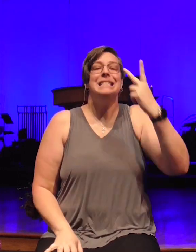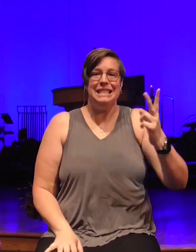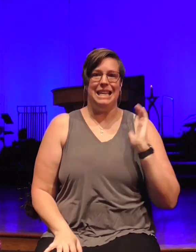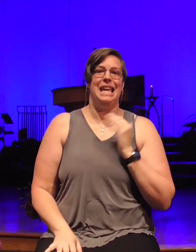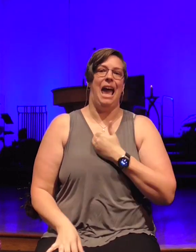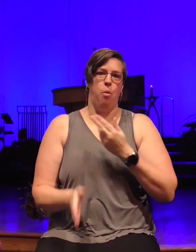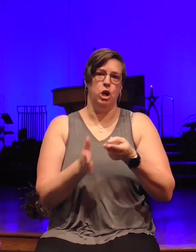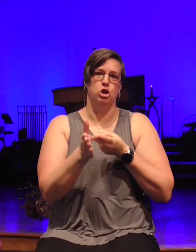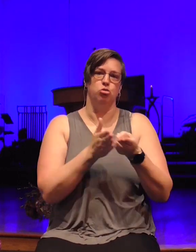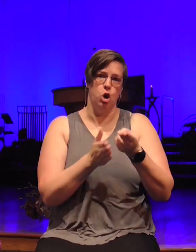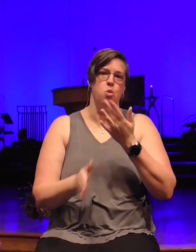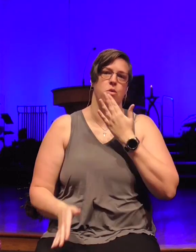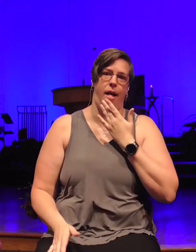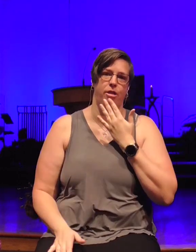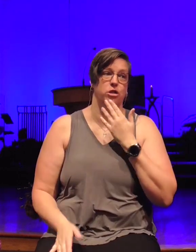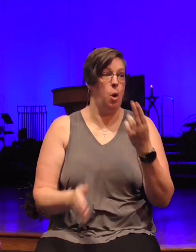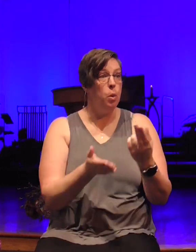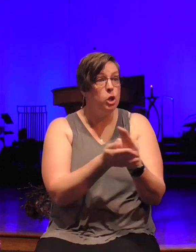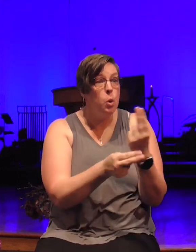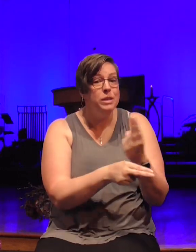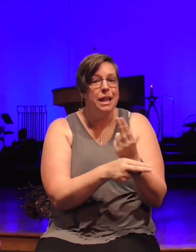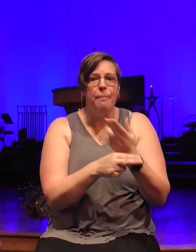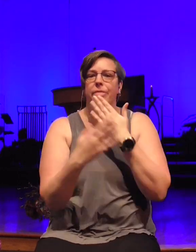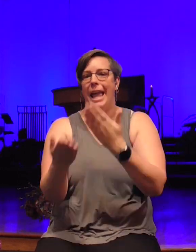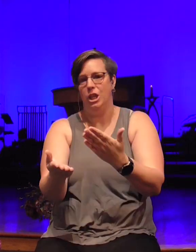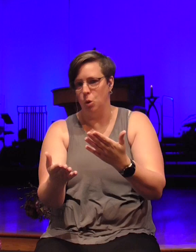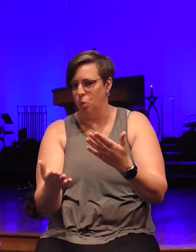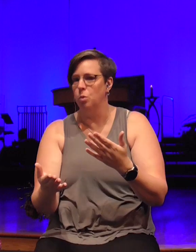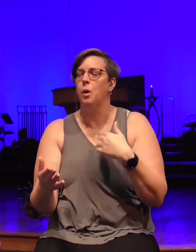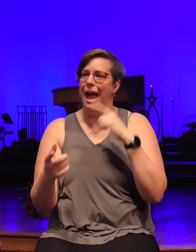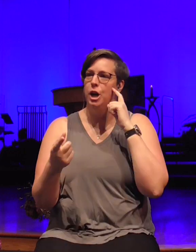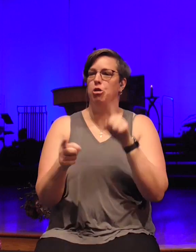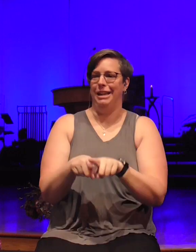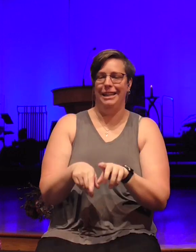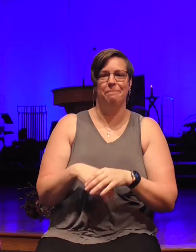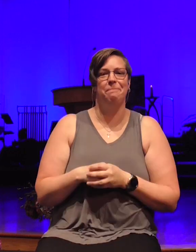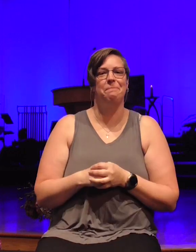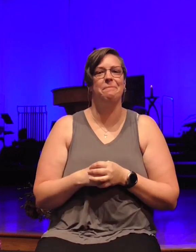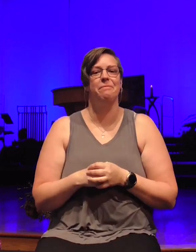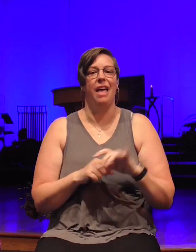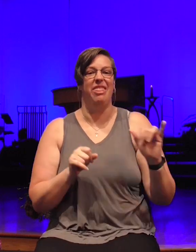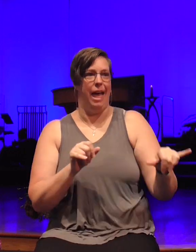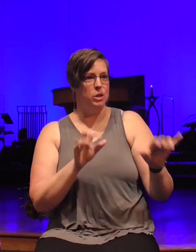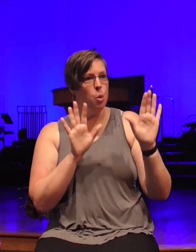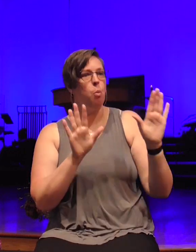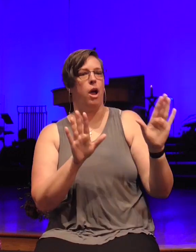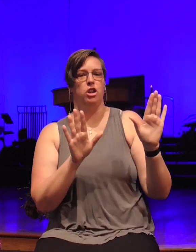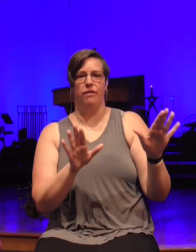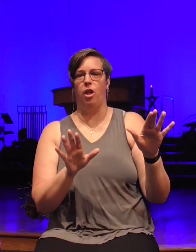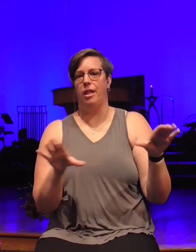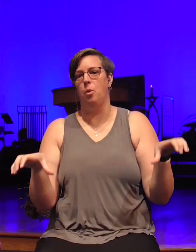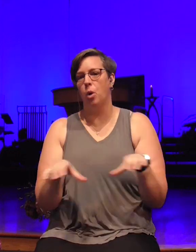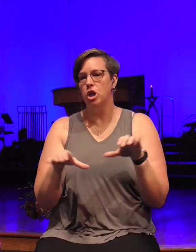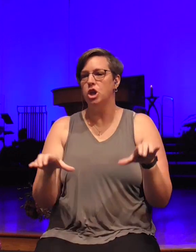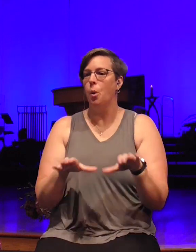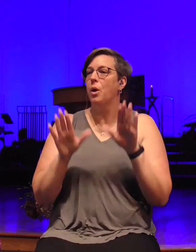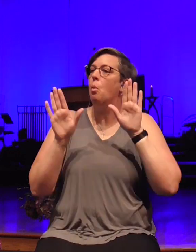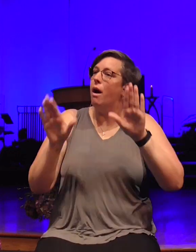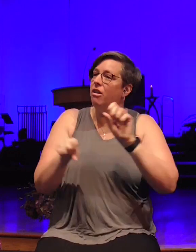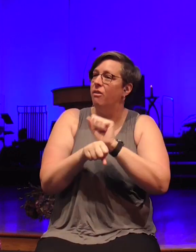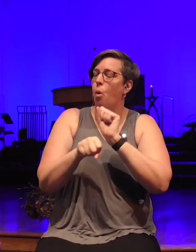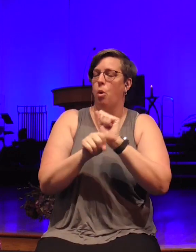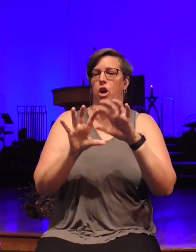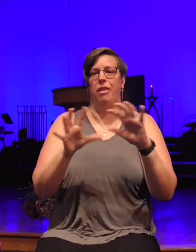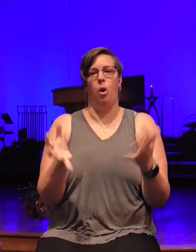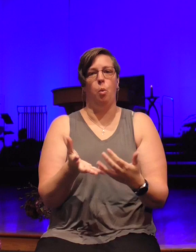So use them, right? Thank you, Sim. Thank you very much. I agree with that. And that's a wonderful thing. And we're doing such wonderful work in the world. I just want to